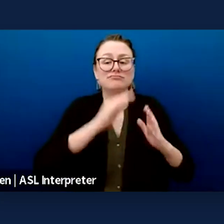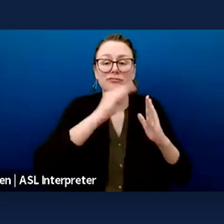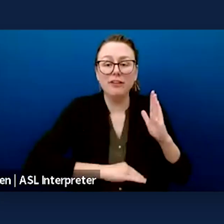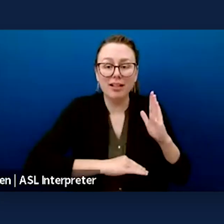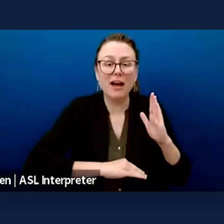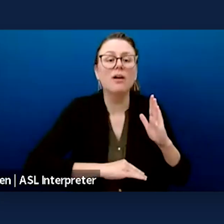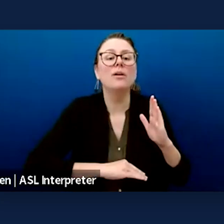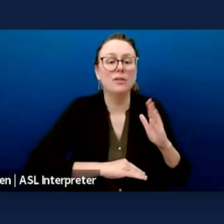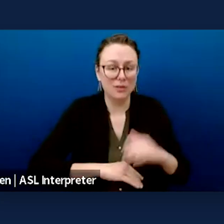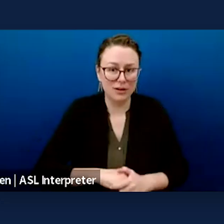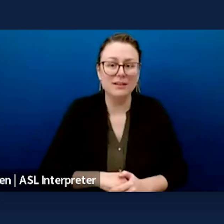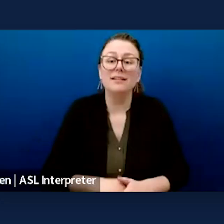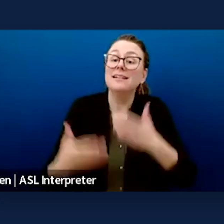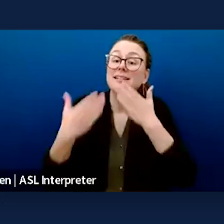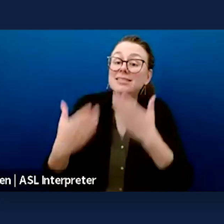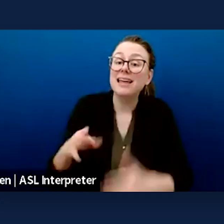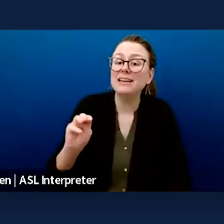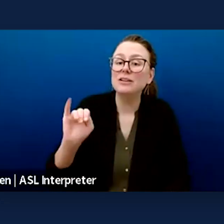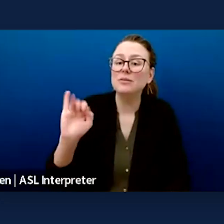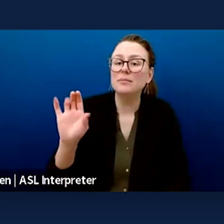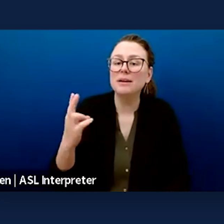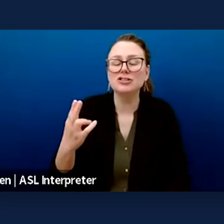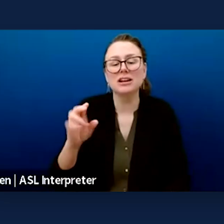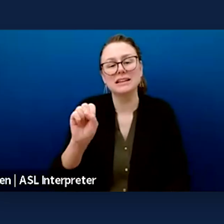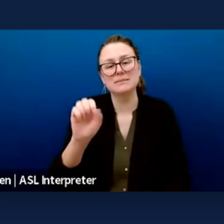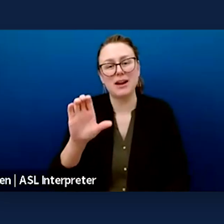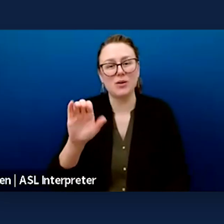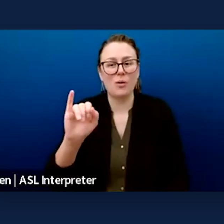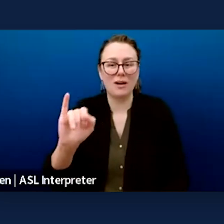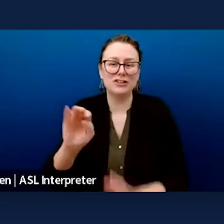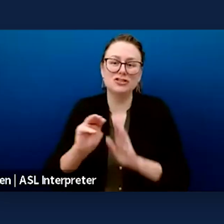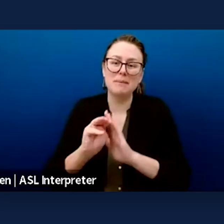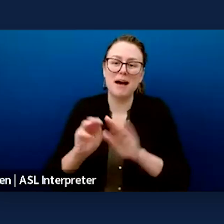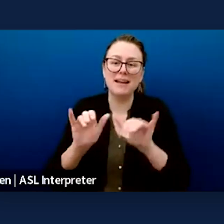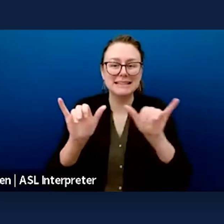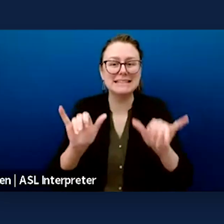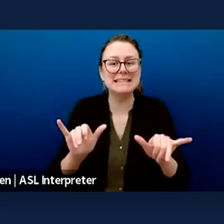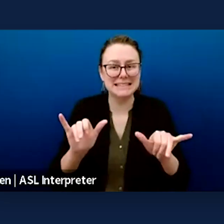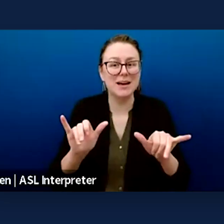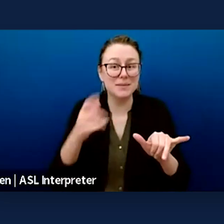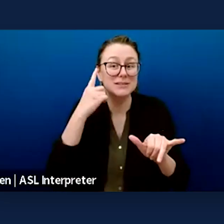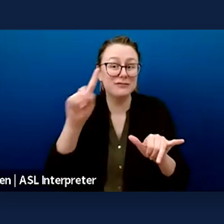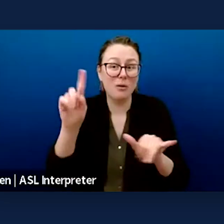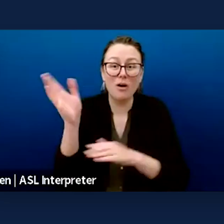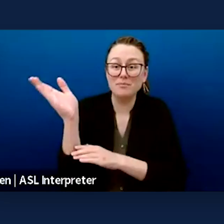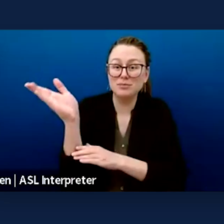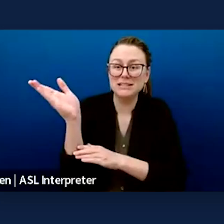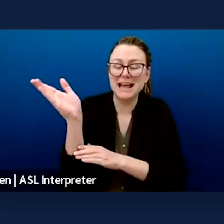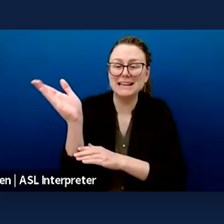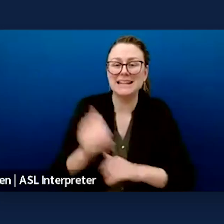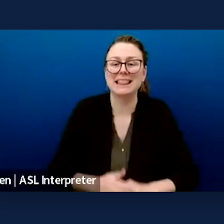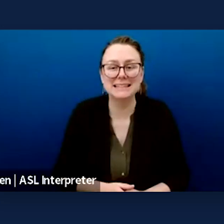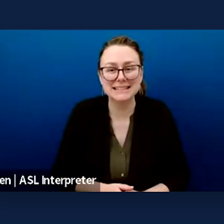once again, thank the Michigan Spinal Cord Injury Model Systems for presenting this.